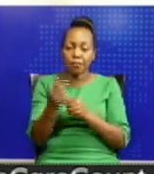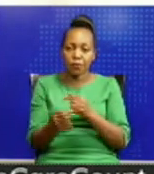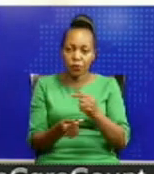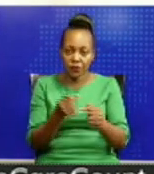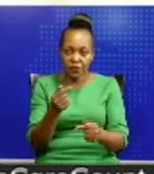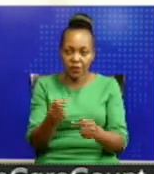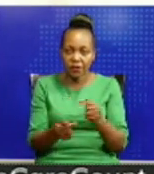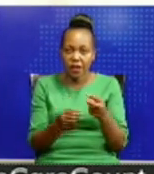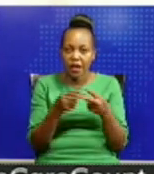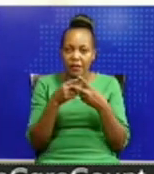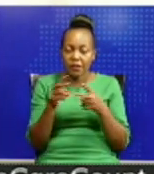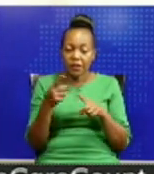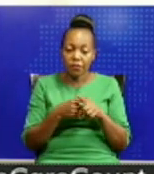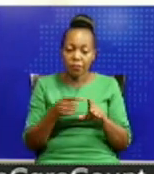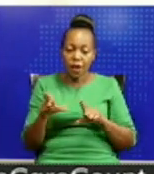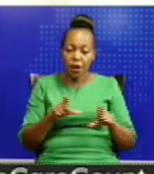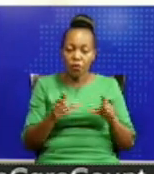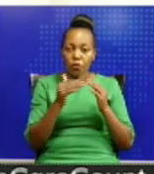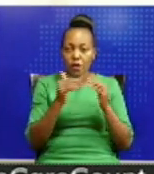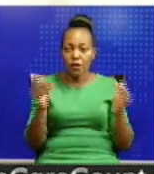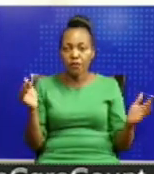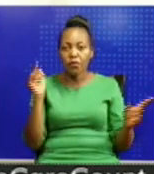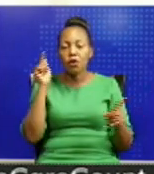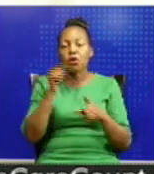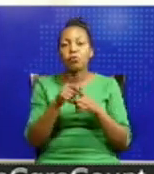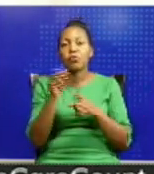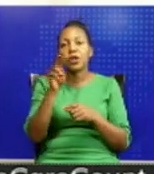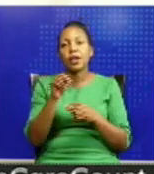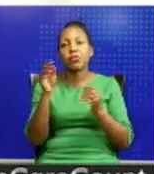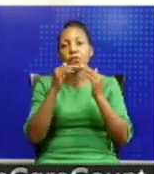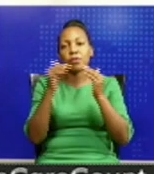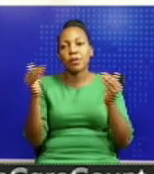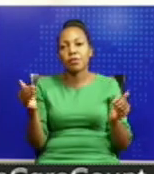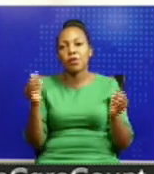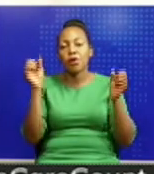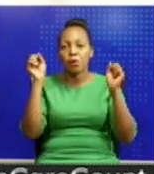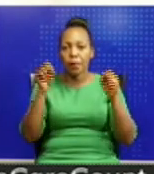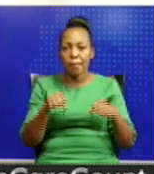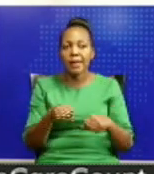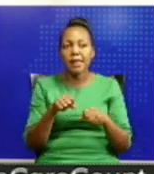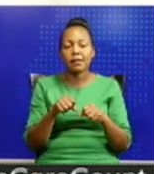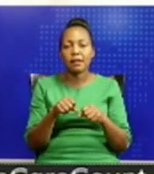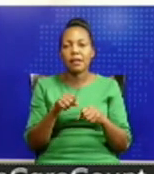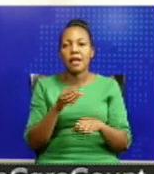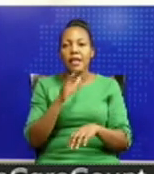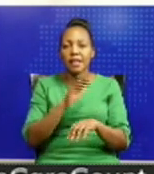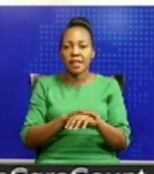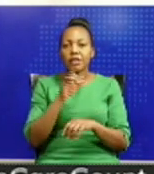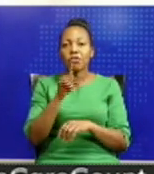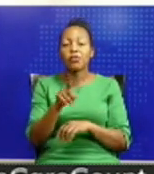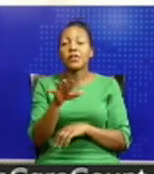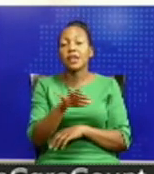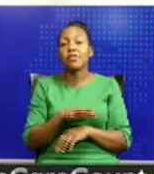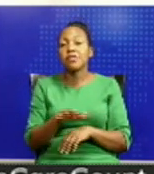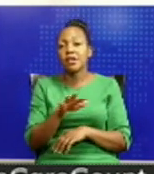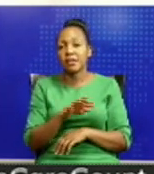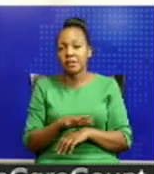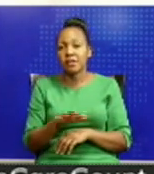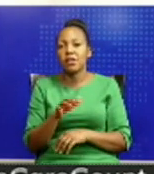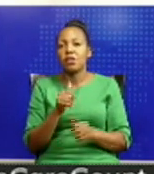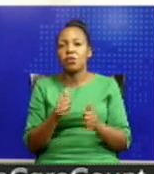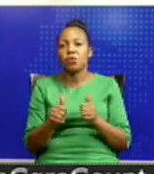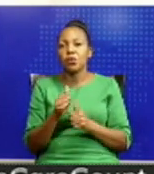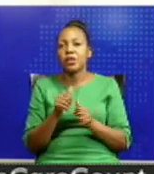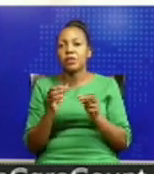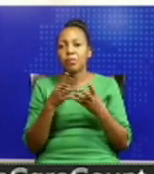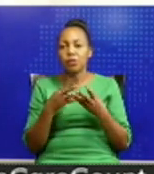processes that begin from the local level up to the national level, we should be able to touch those areas that need